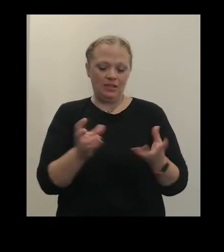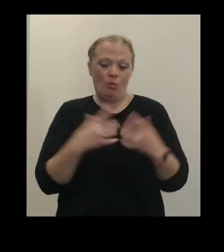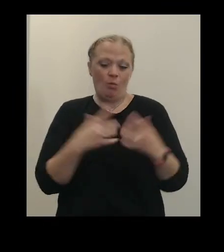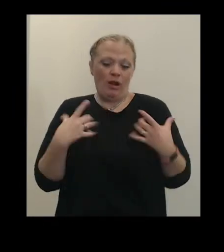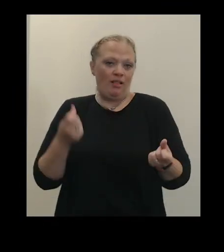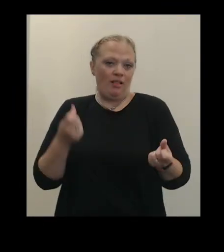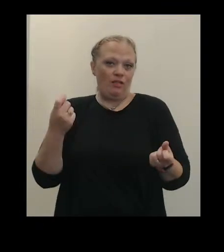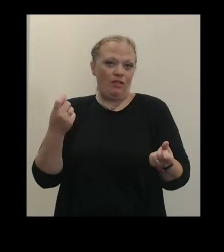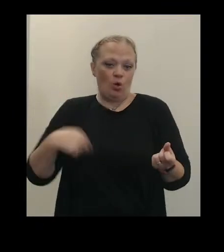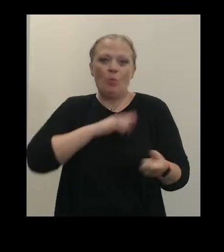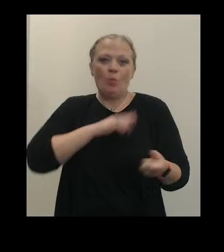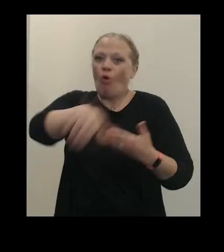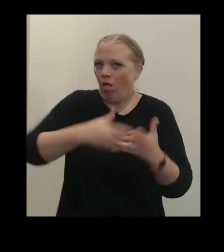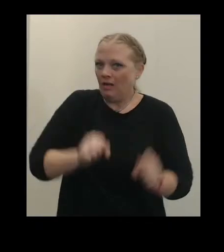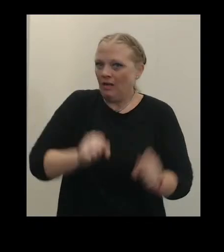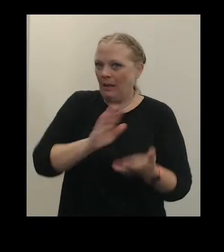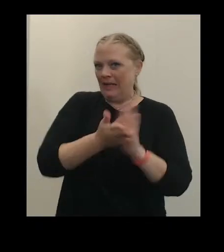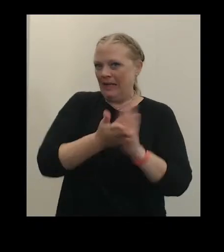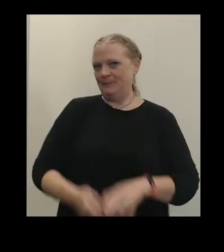be.